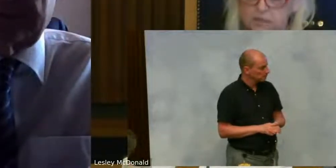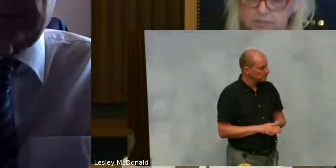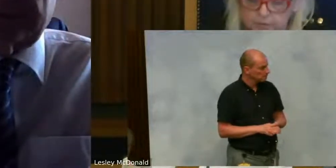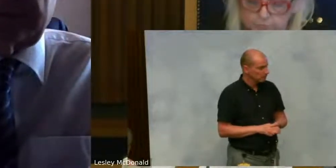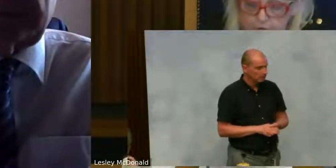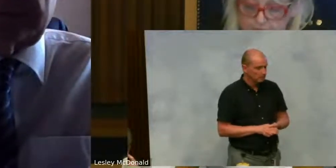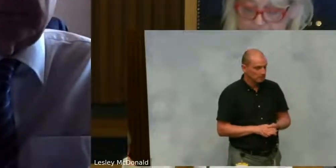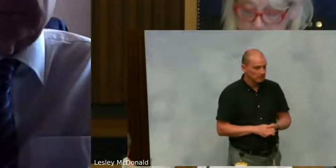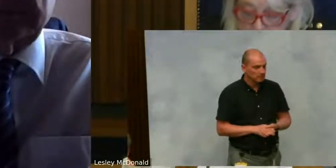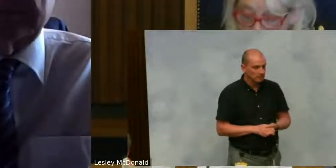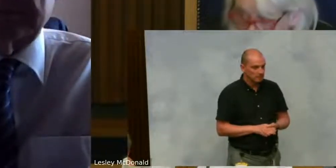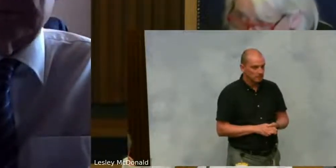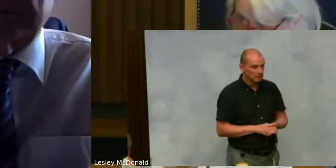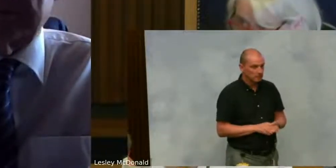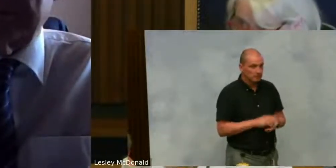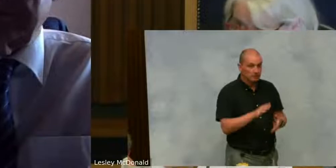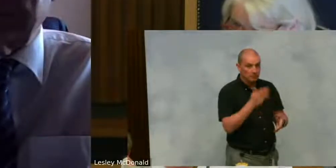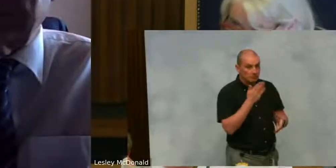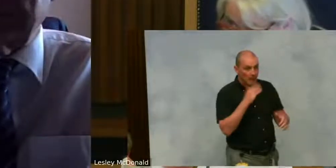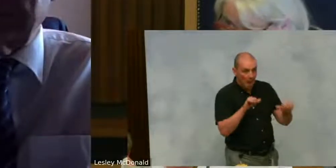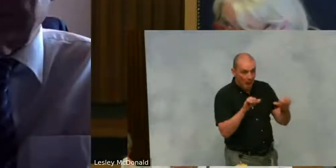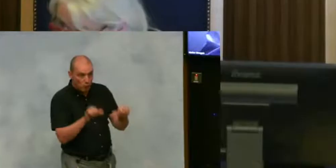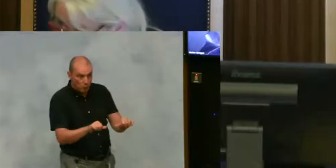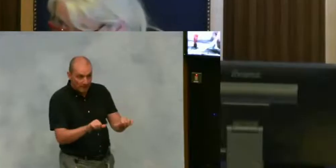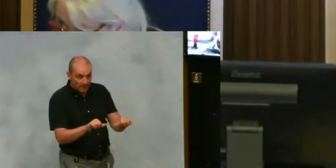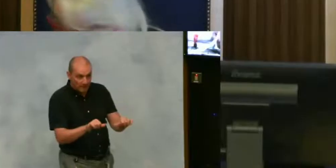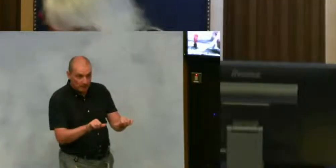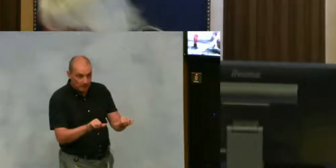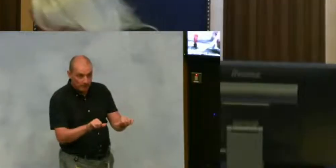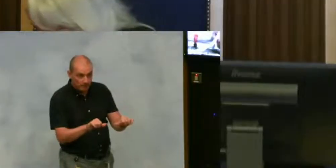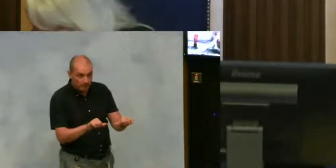Can these be approved as a correct record?